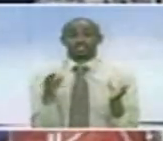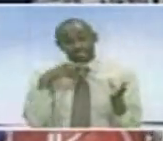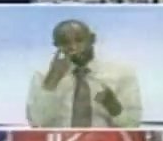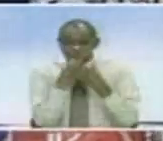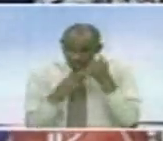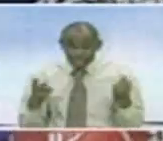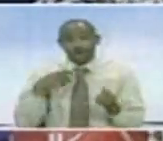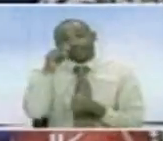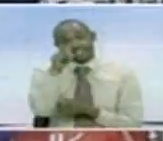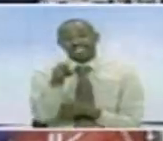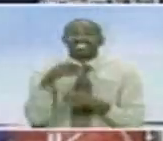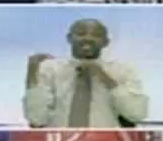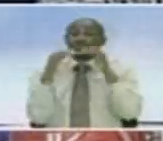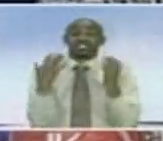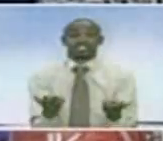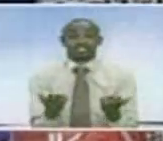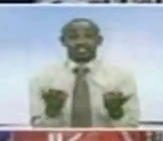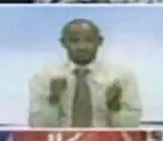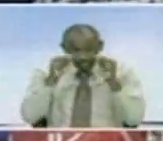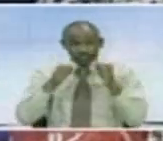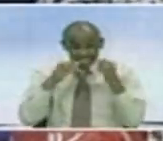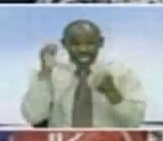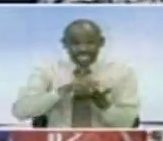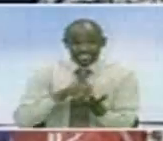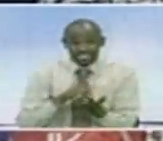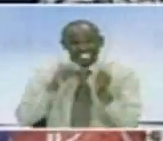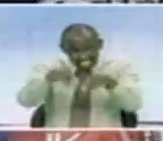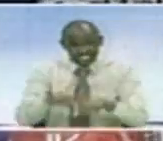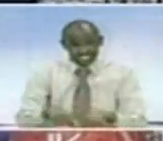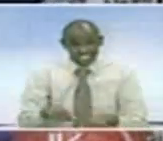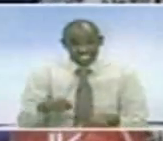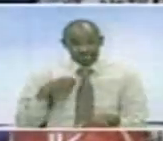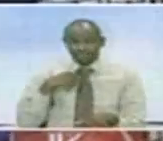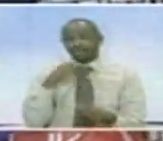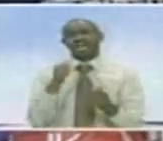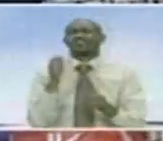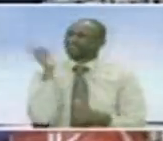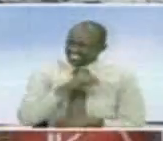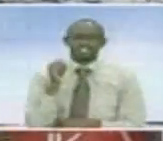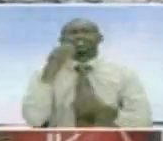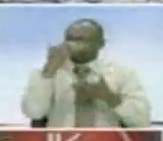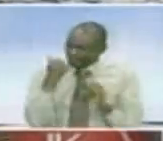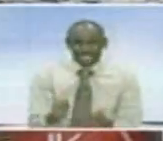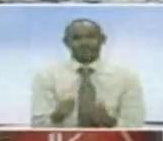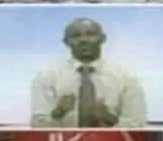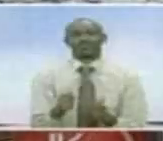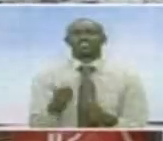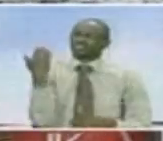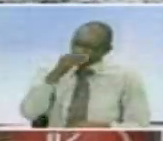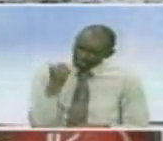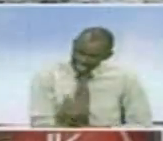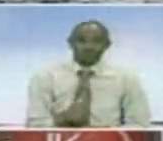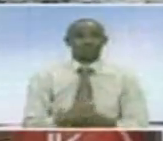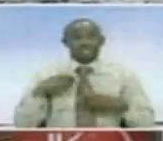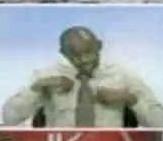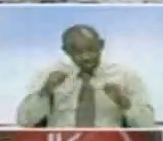both are parts of democracy. Would you do it again? Yeah, I'm not done yet, Jeff. Honestly? I'm not done yet.